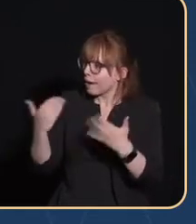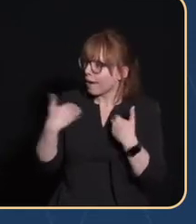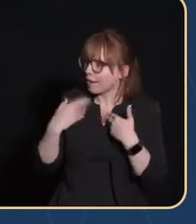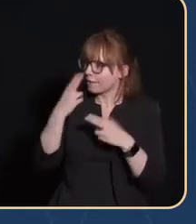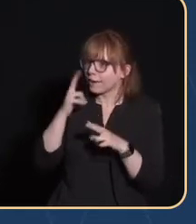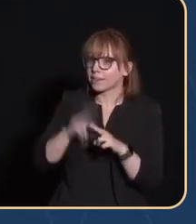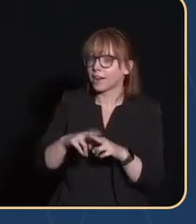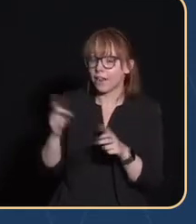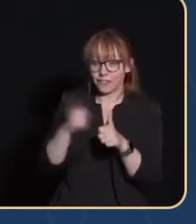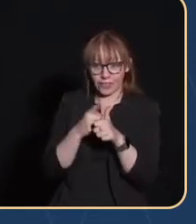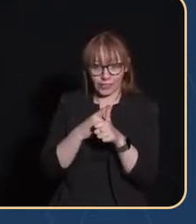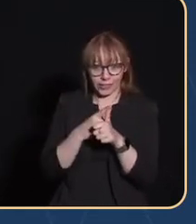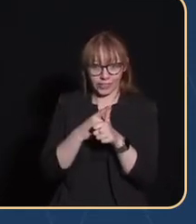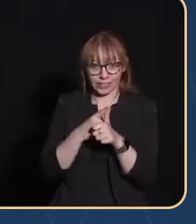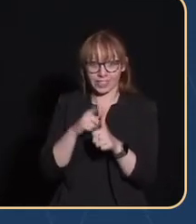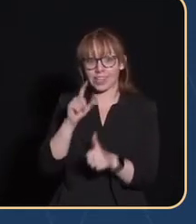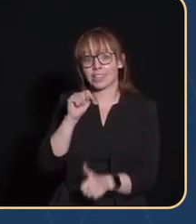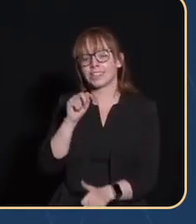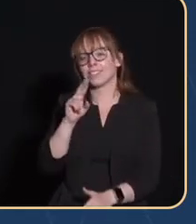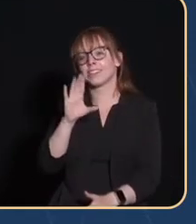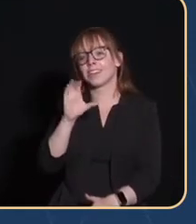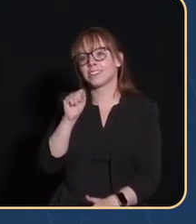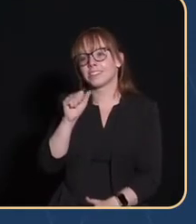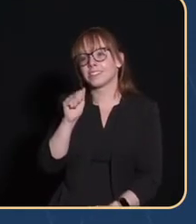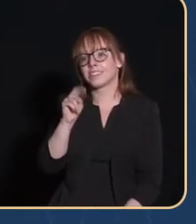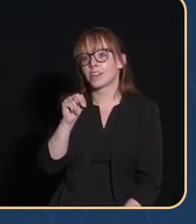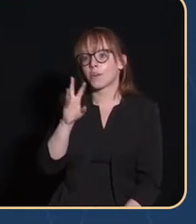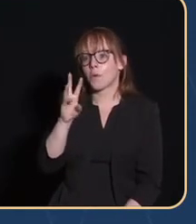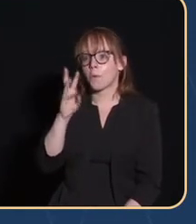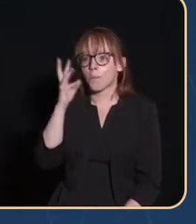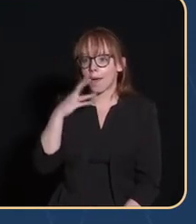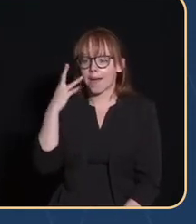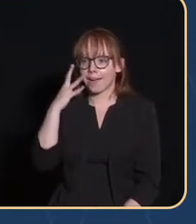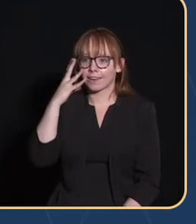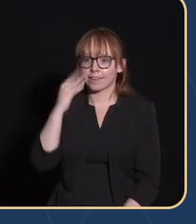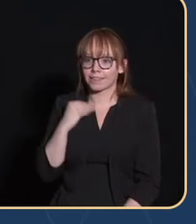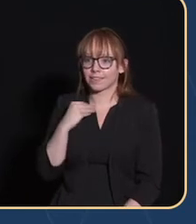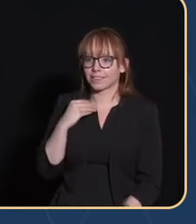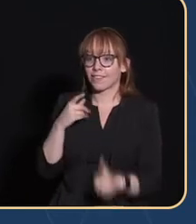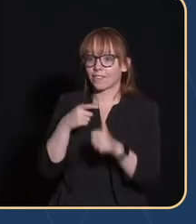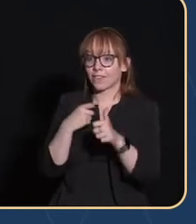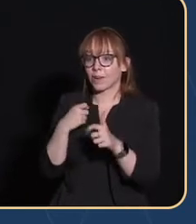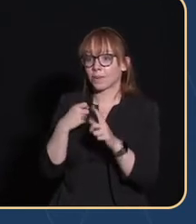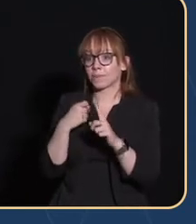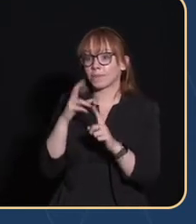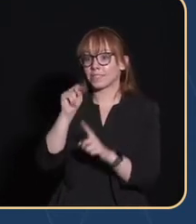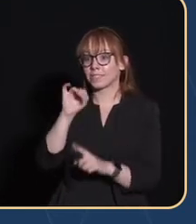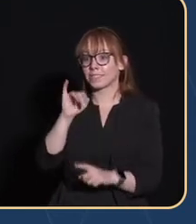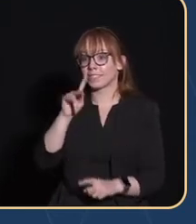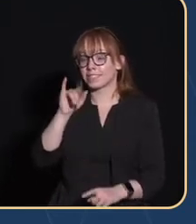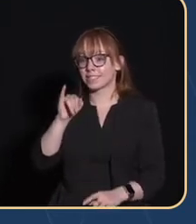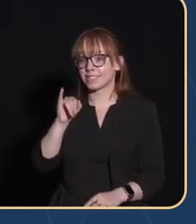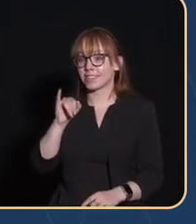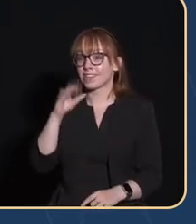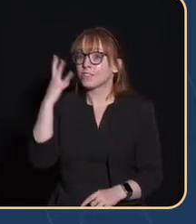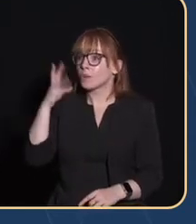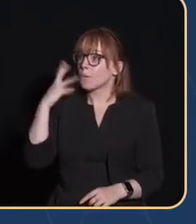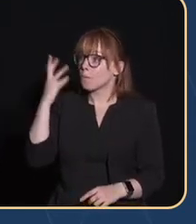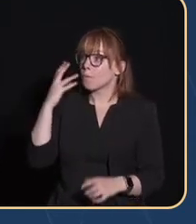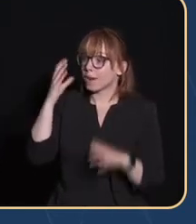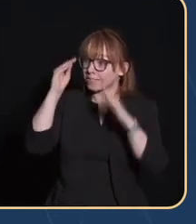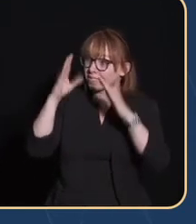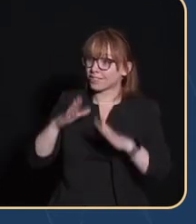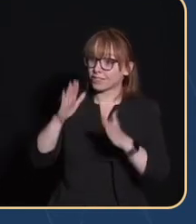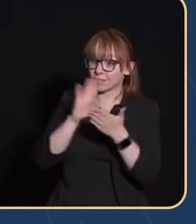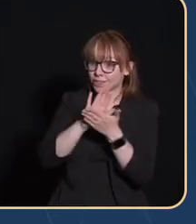Our first item is the Tuscan wine experience. It's brought to us from Nikki, who's actually the wine instructor at the school.